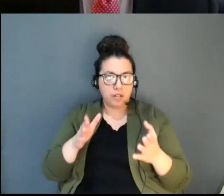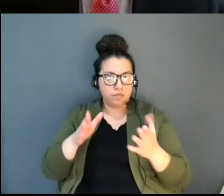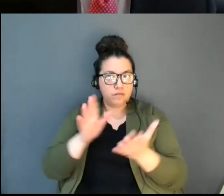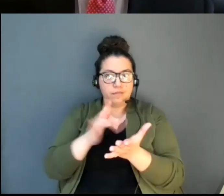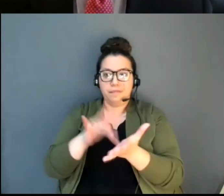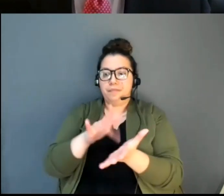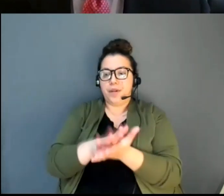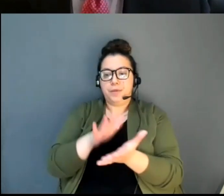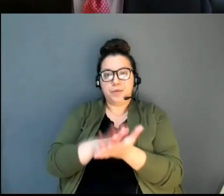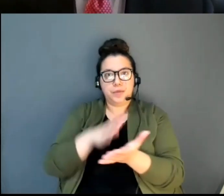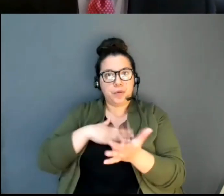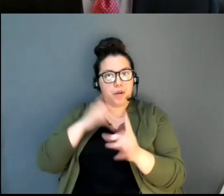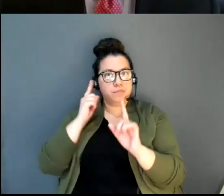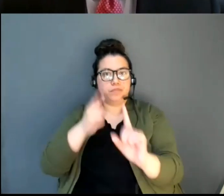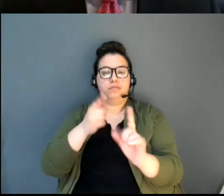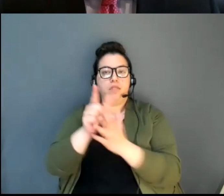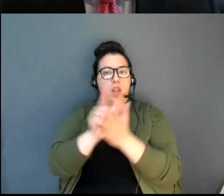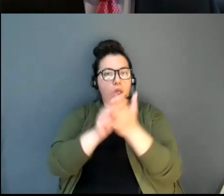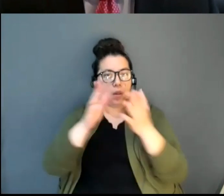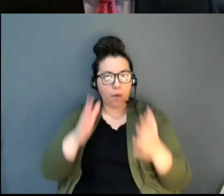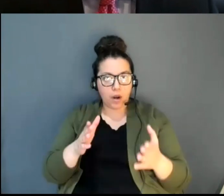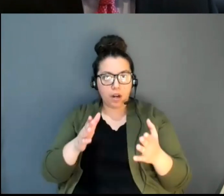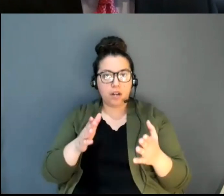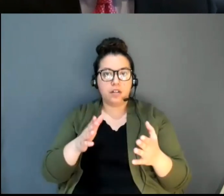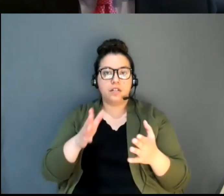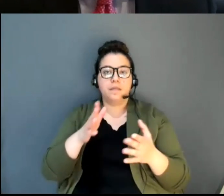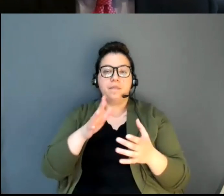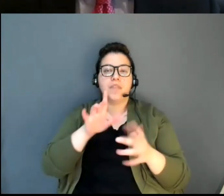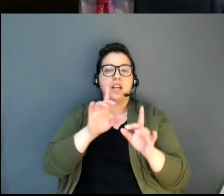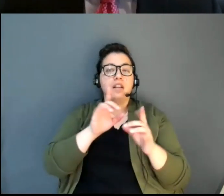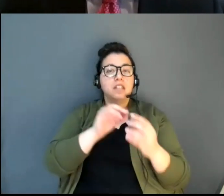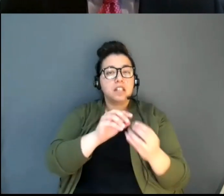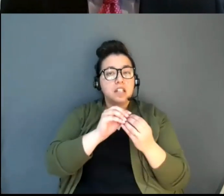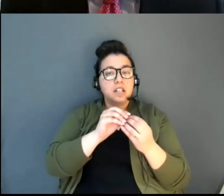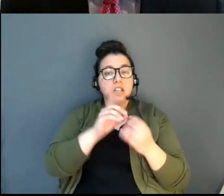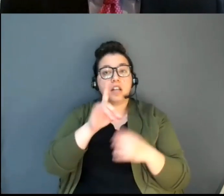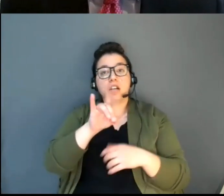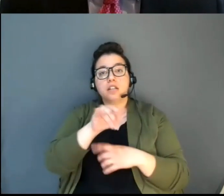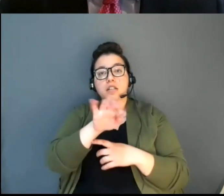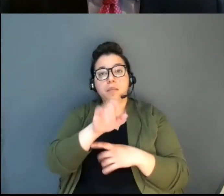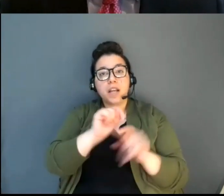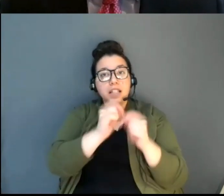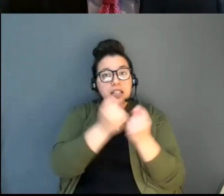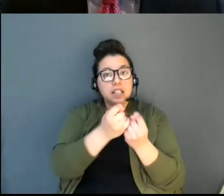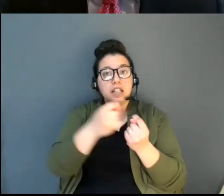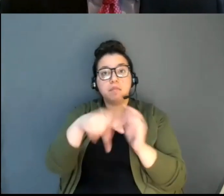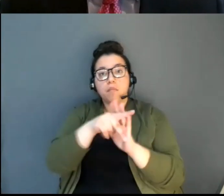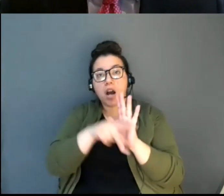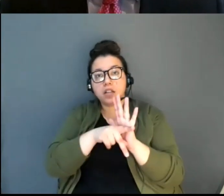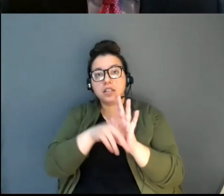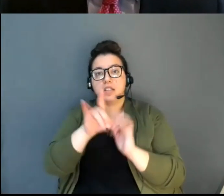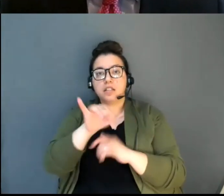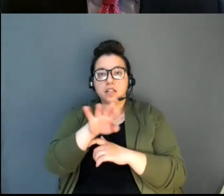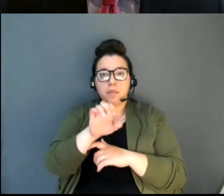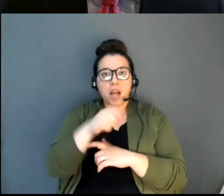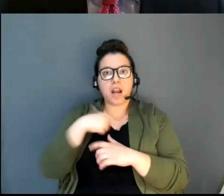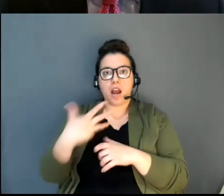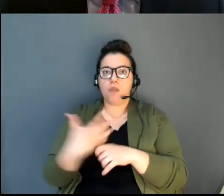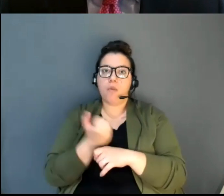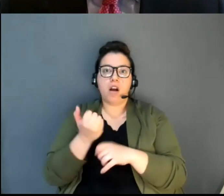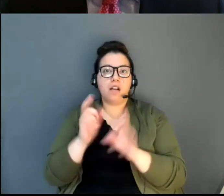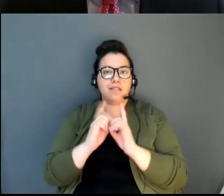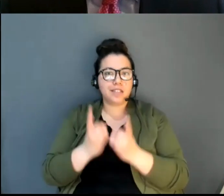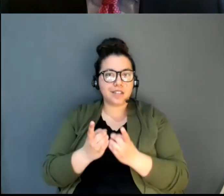on the middle school debate team, policy debate. Then I was the debate team throughout high school. I won the district, regional, and